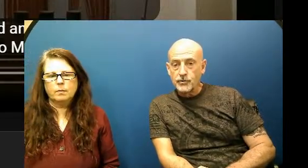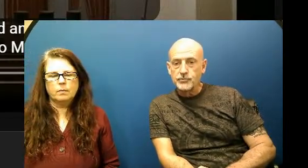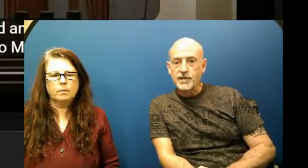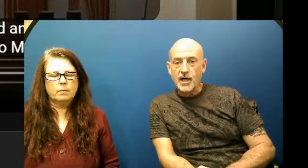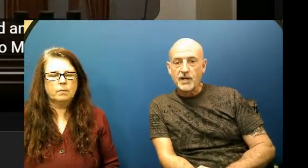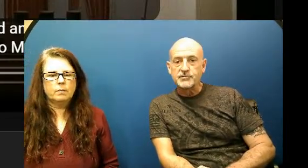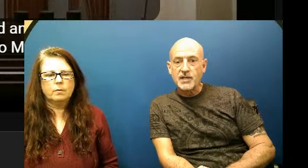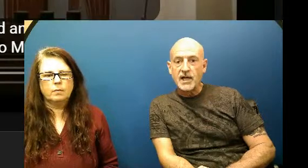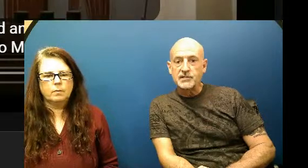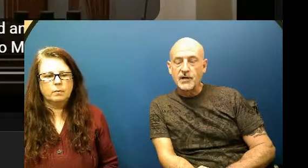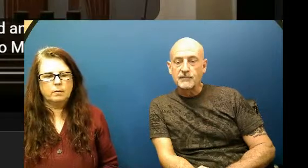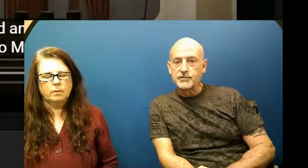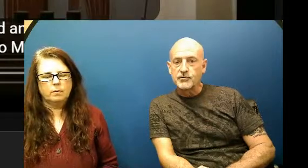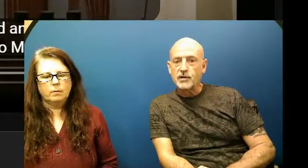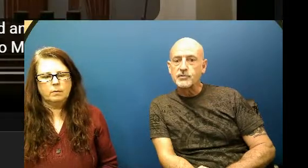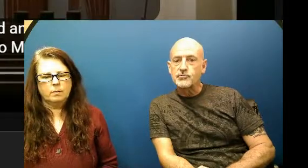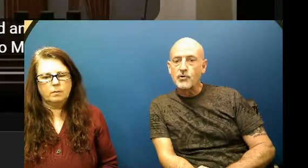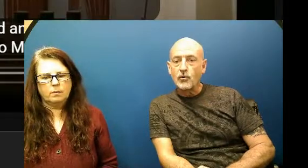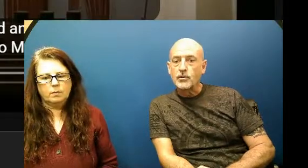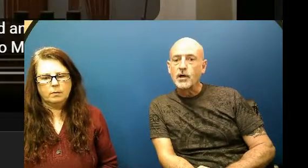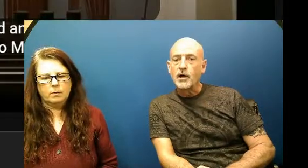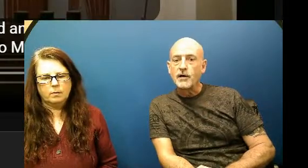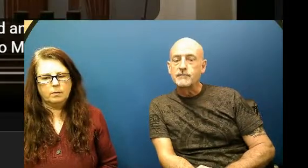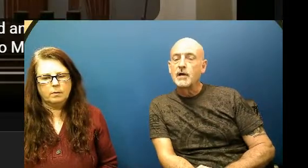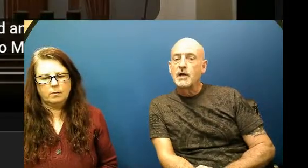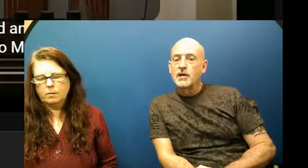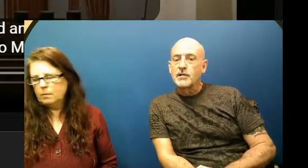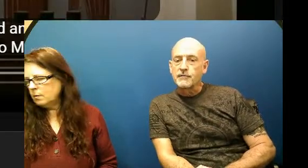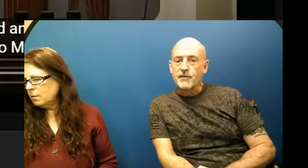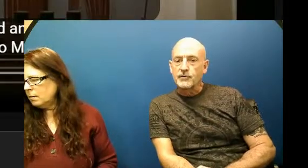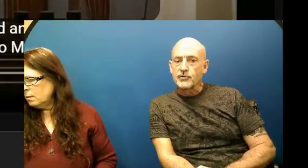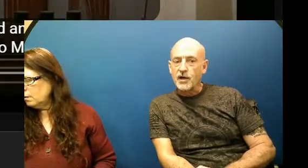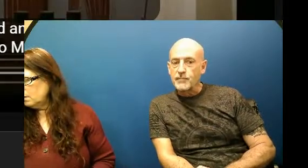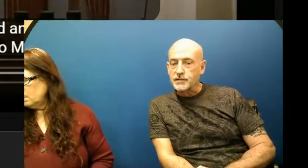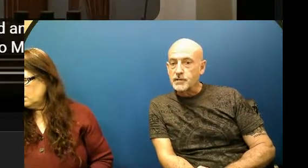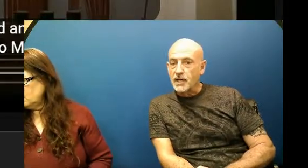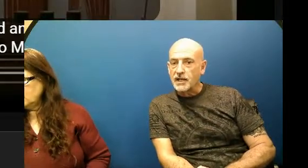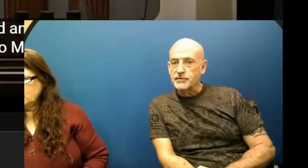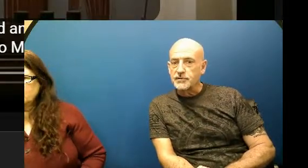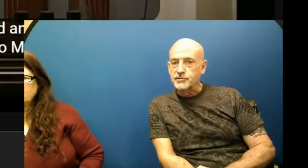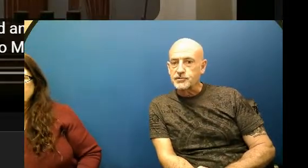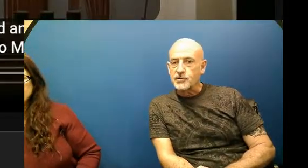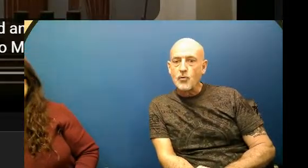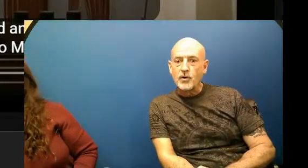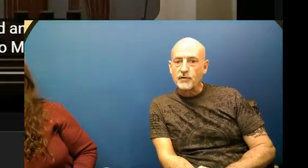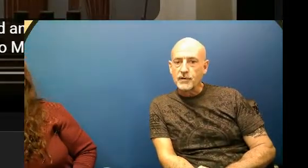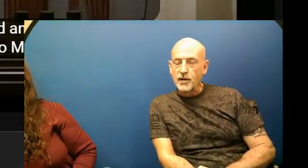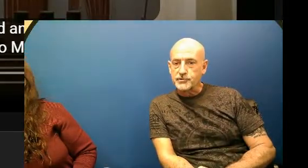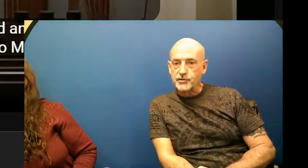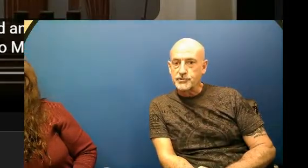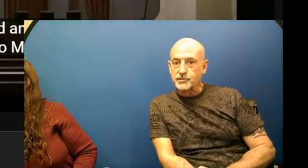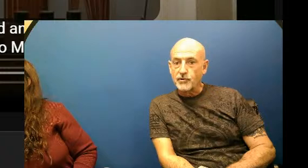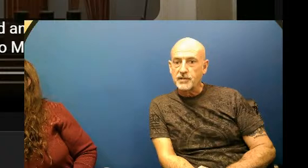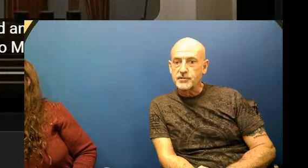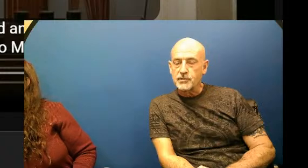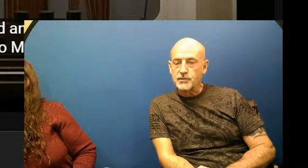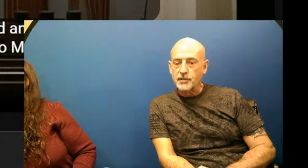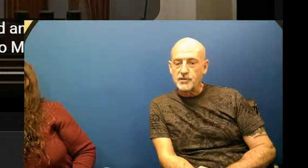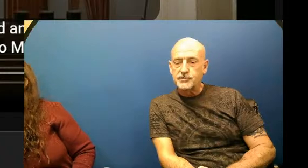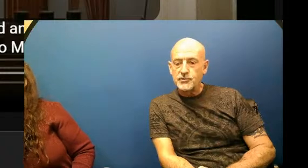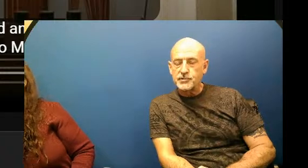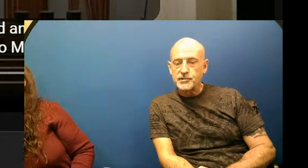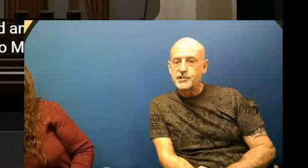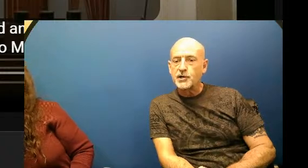individual who's outside of the direct control of the federal government and the scope of the Constitution, right?